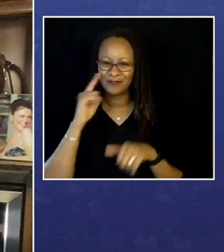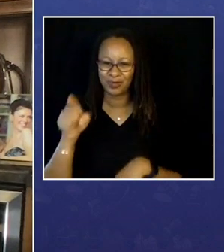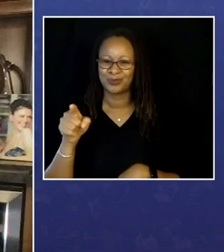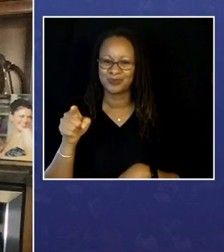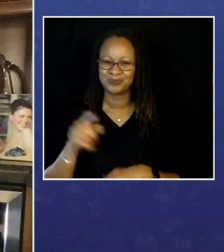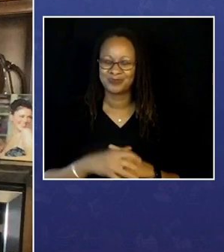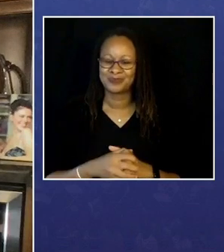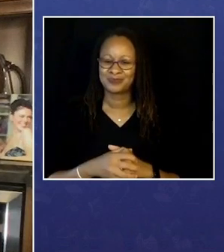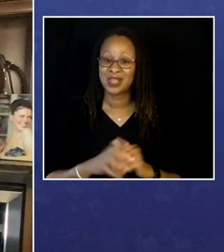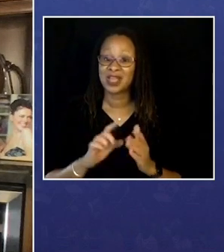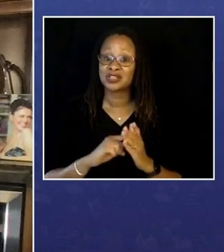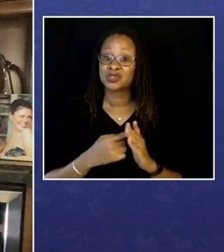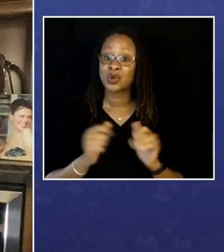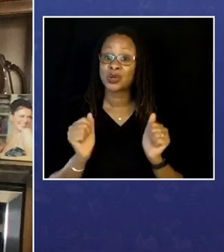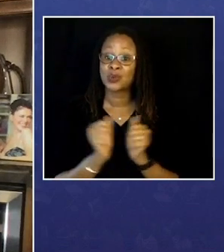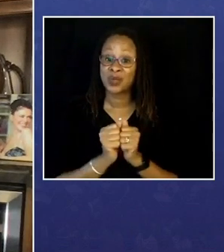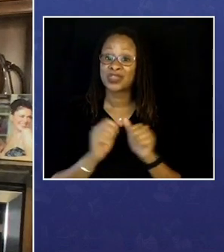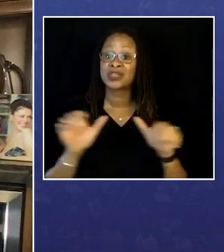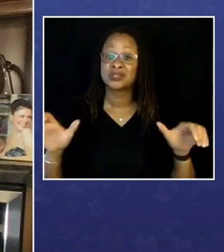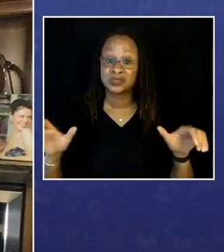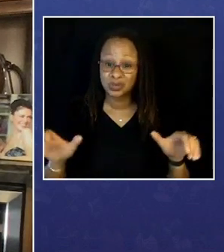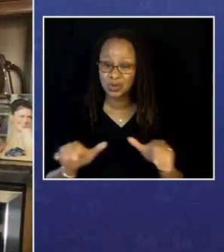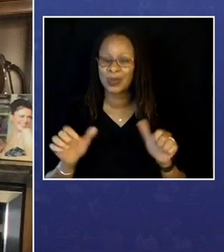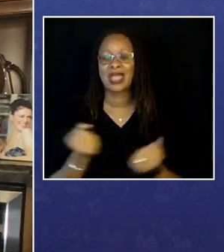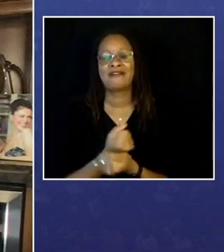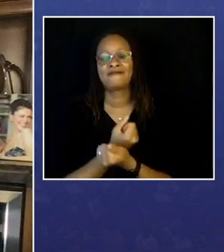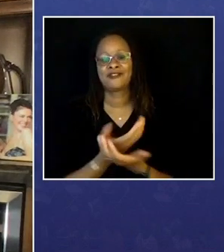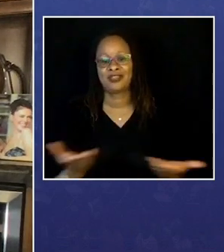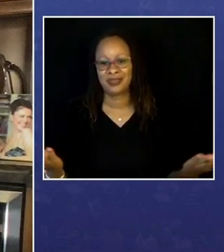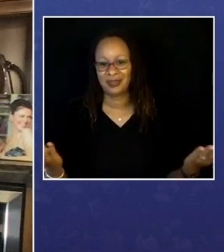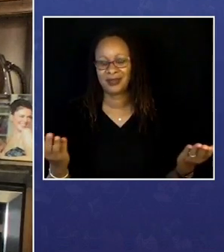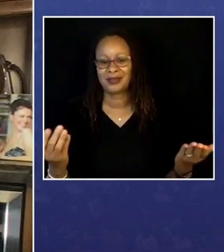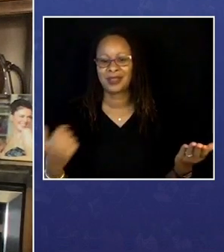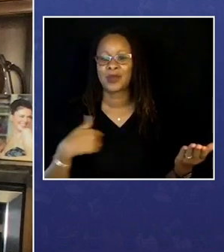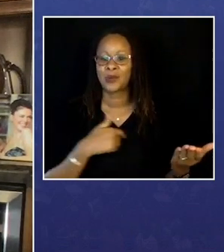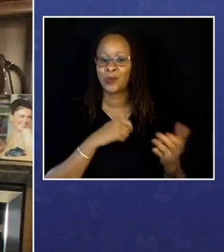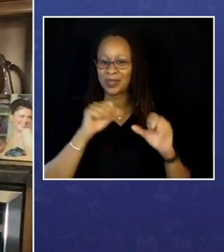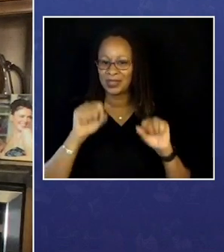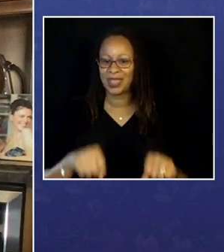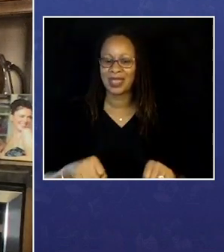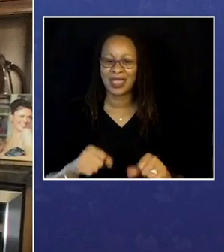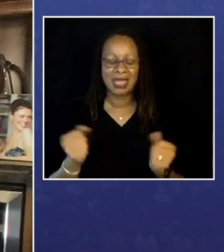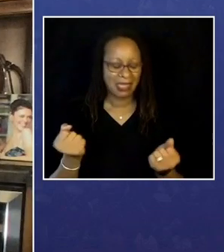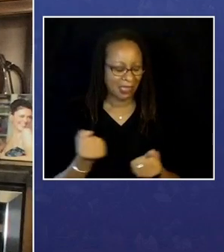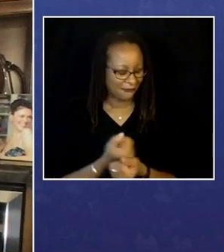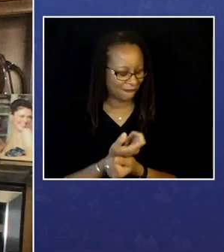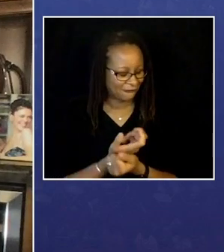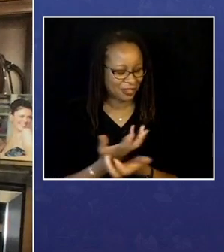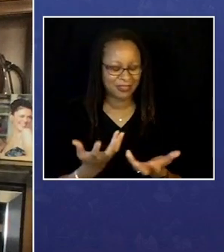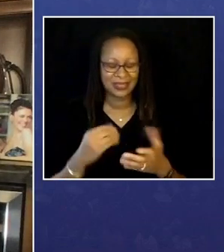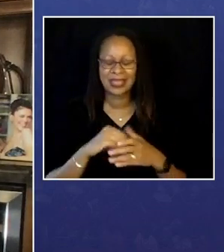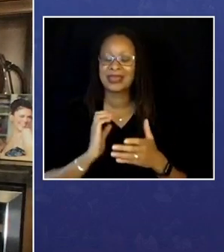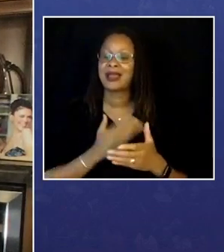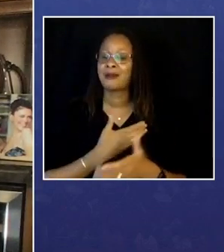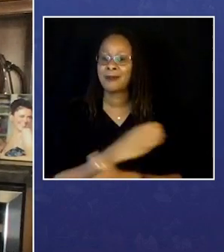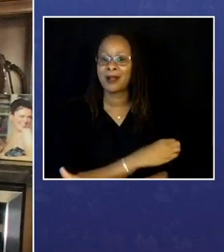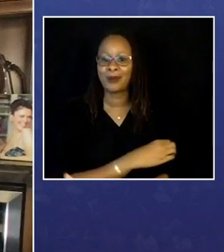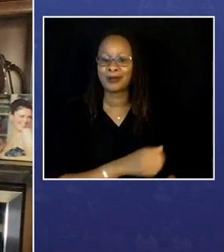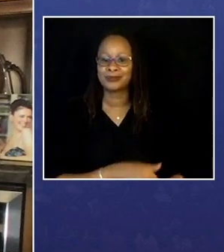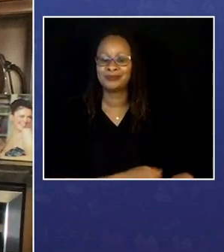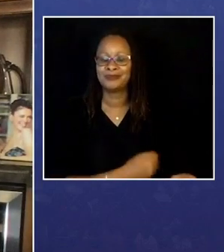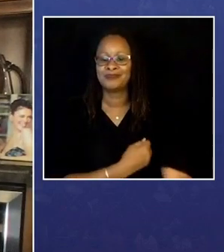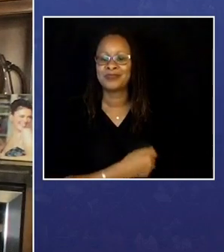you, starting with doing everything we can, everything in our